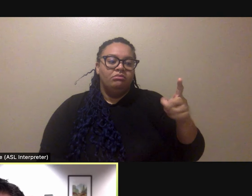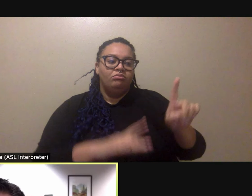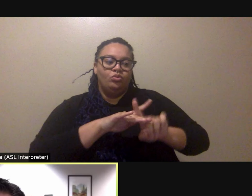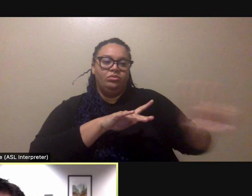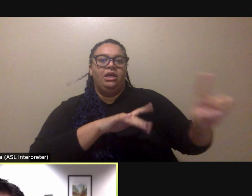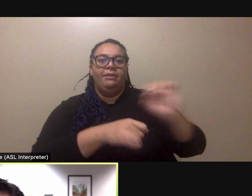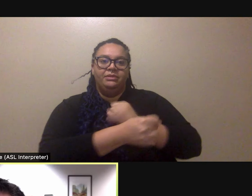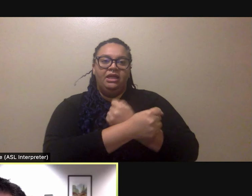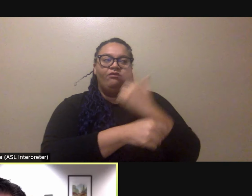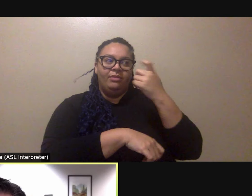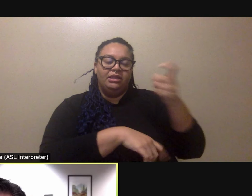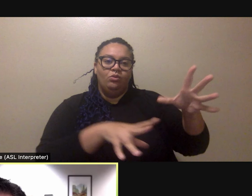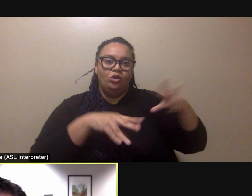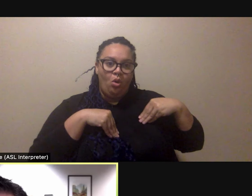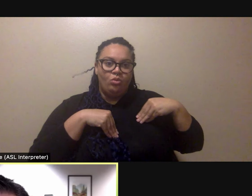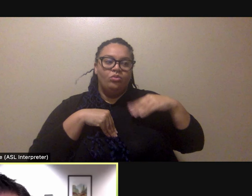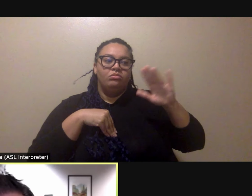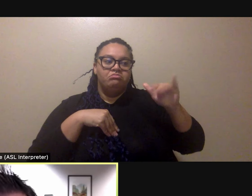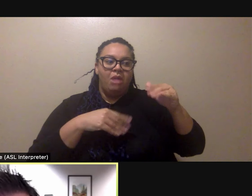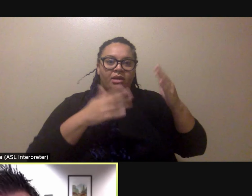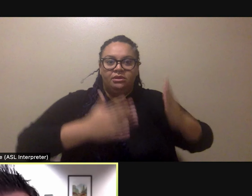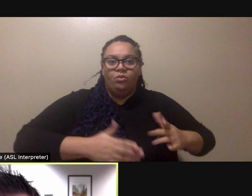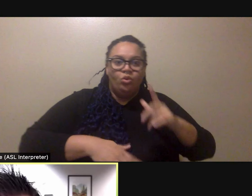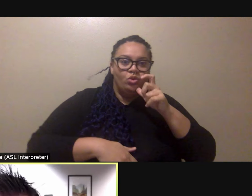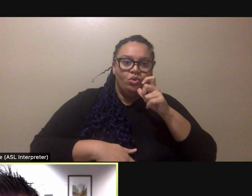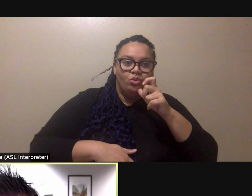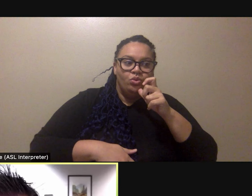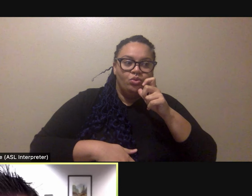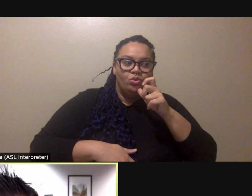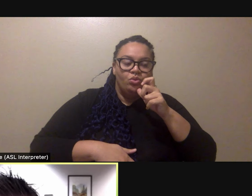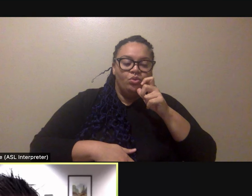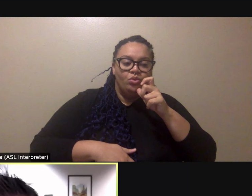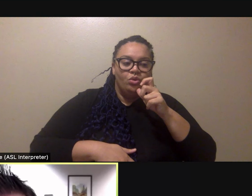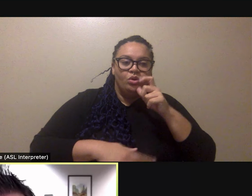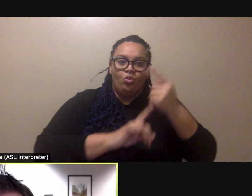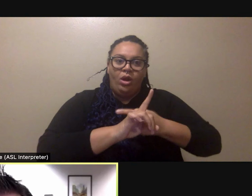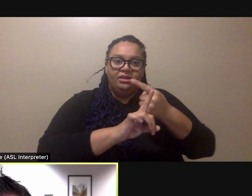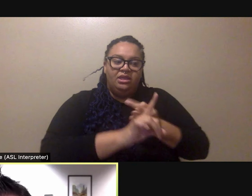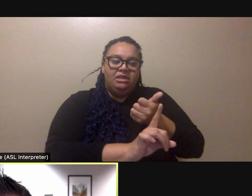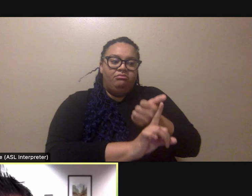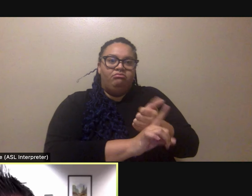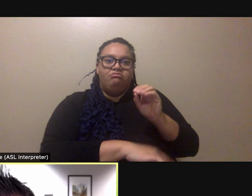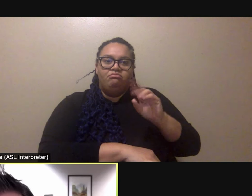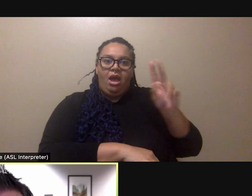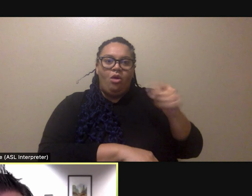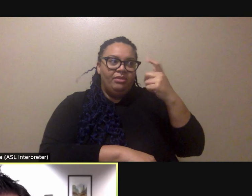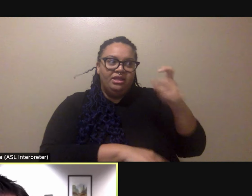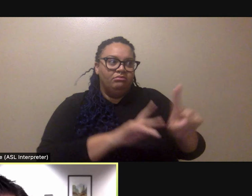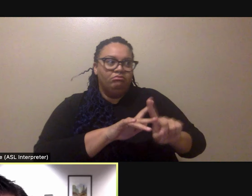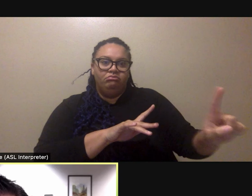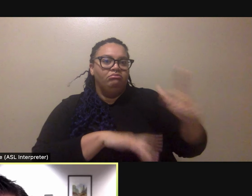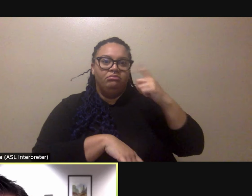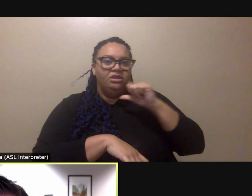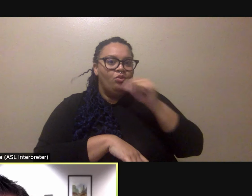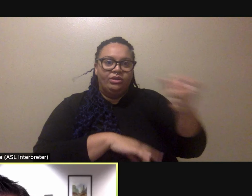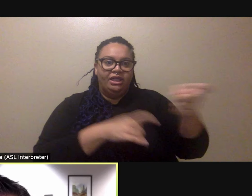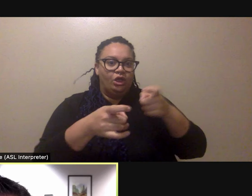And he was able to create that separation and able to get away a little bit easier because he wasn't controlled all the